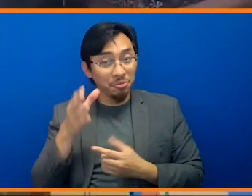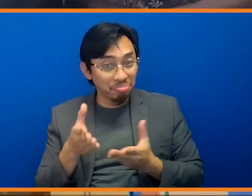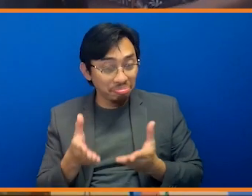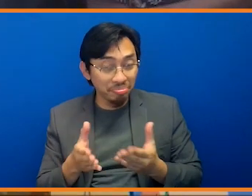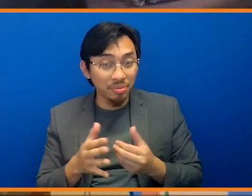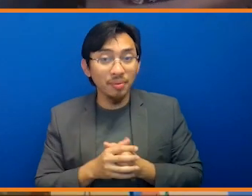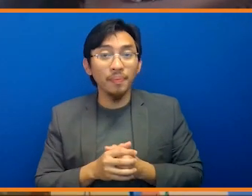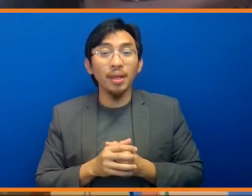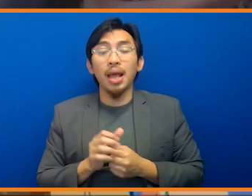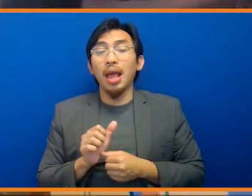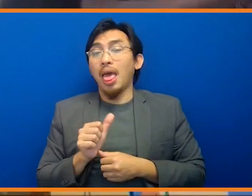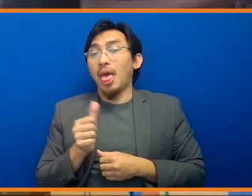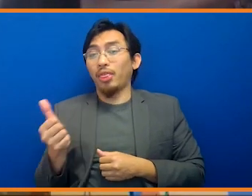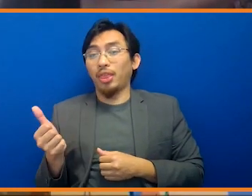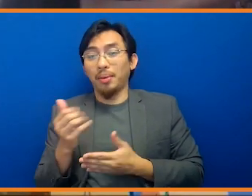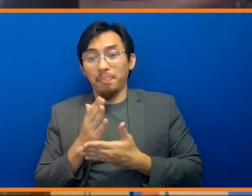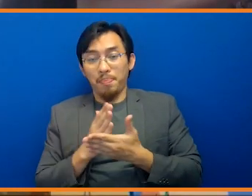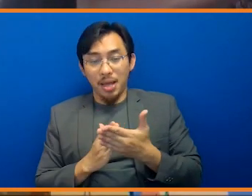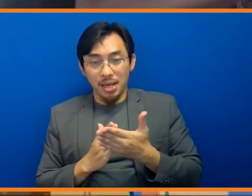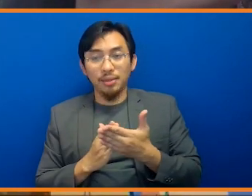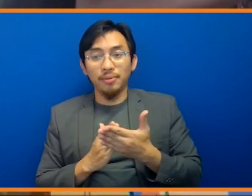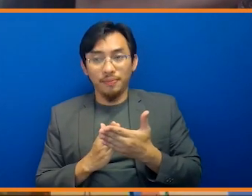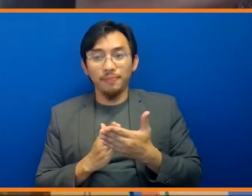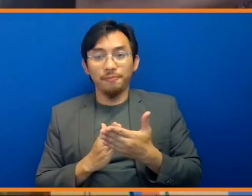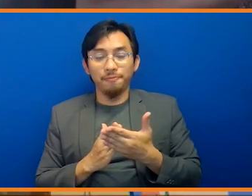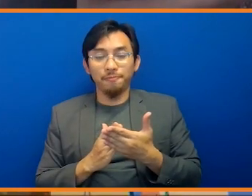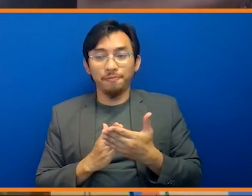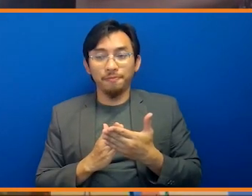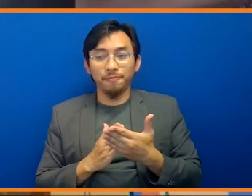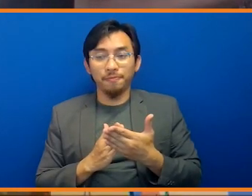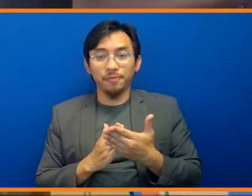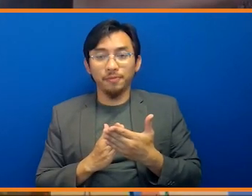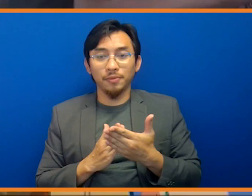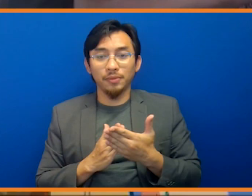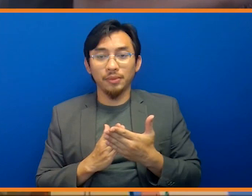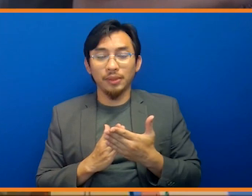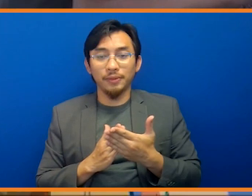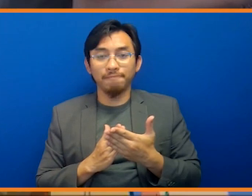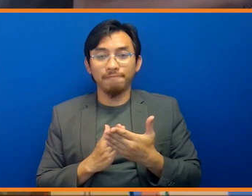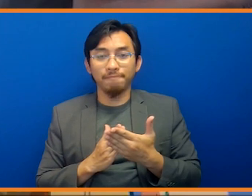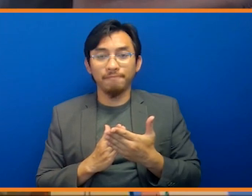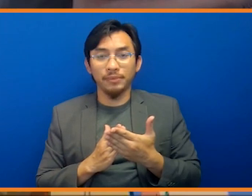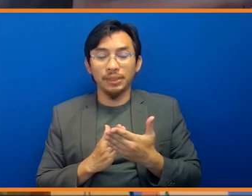And the other part, uh, is it